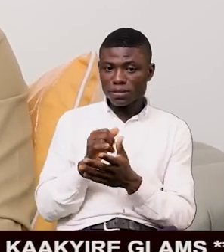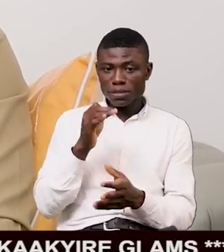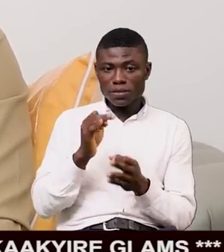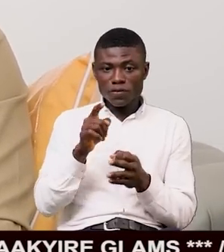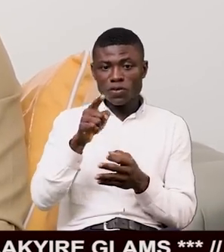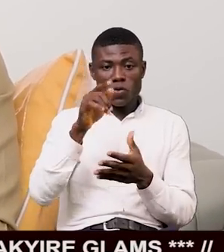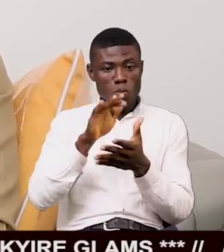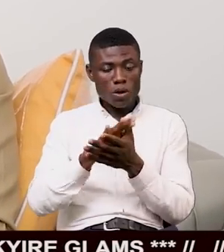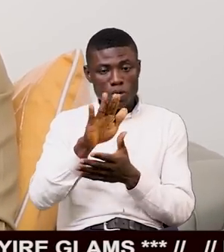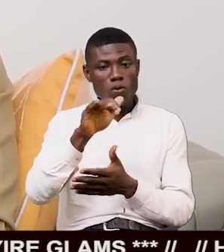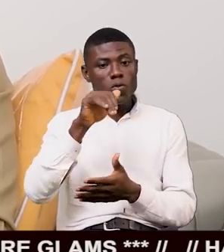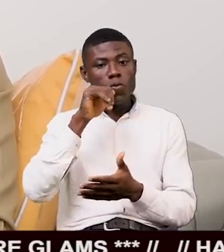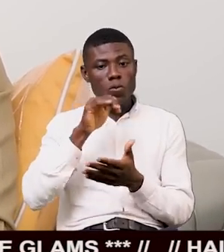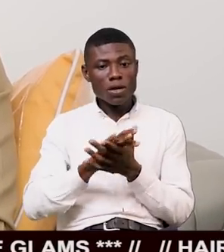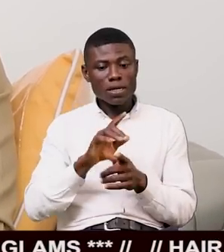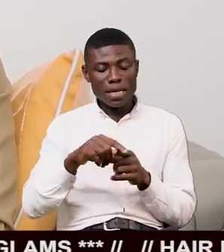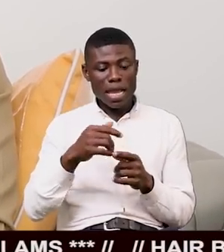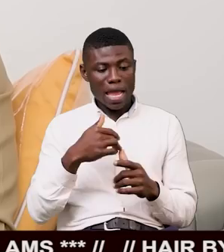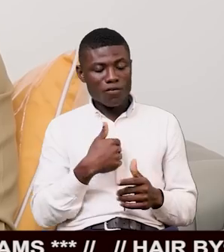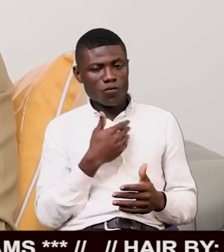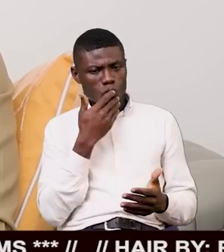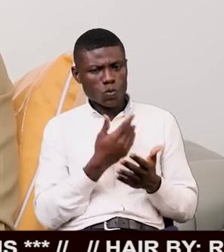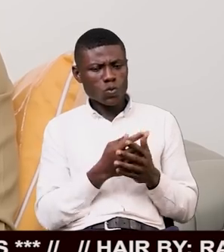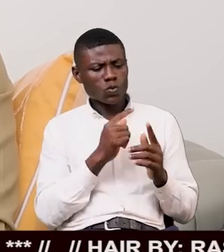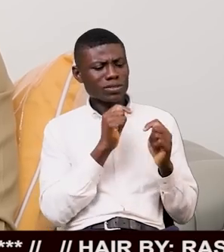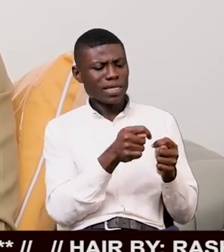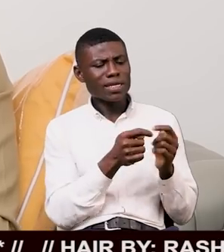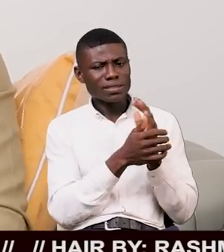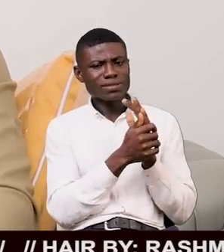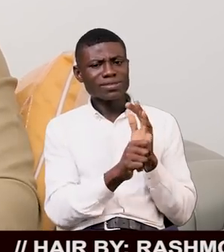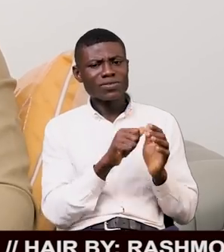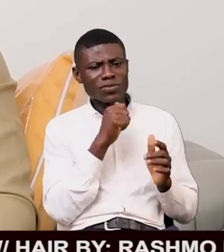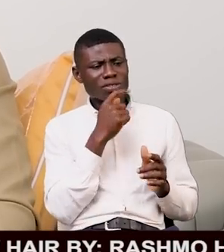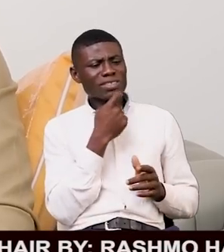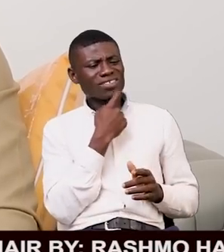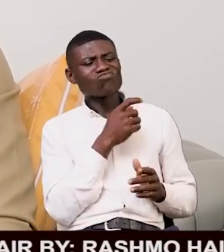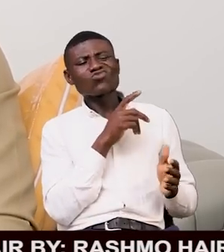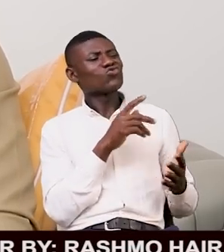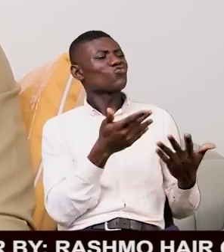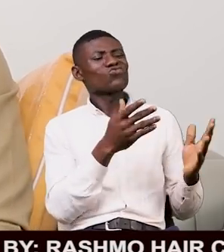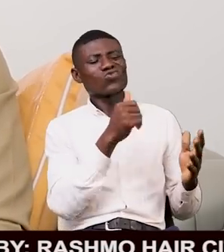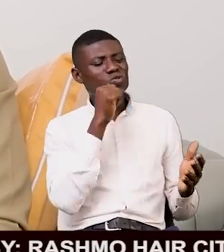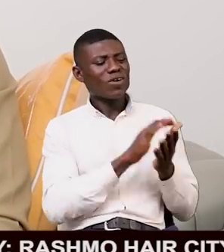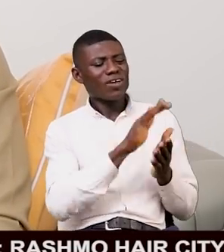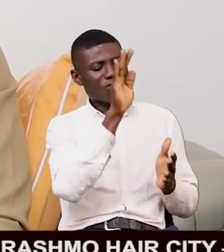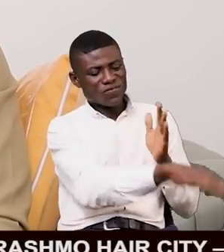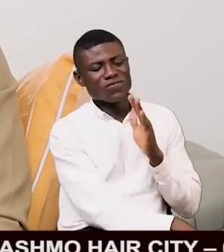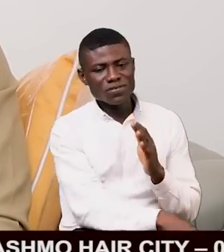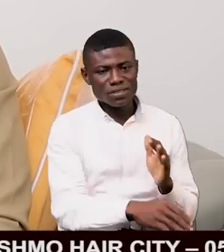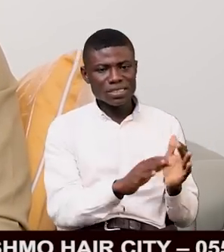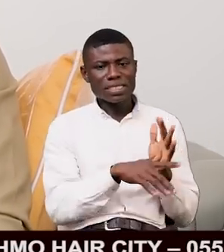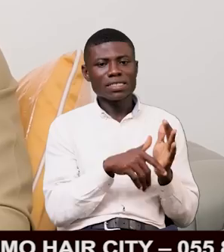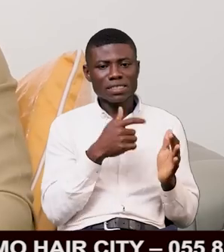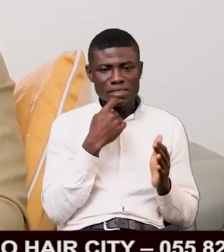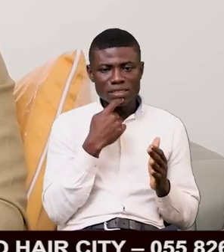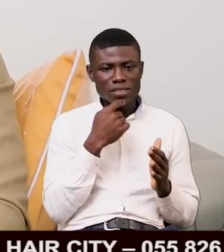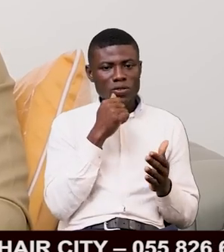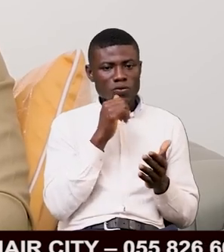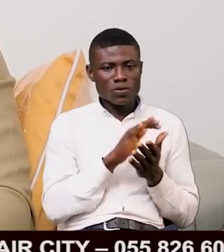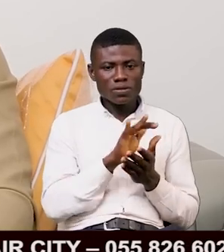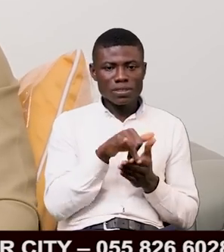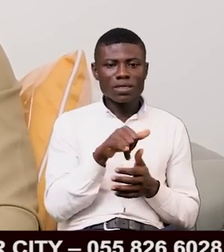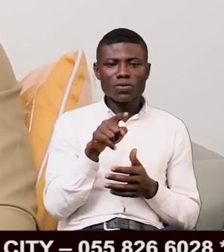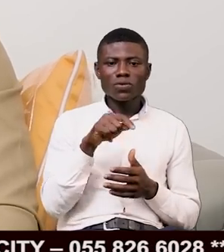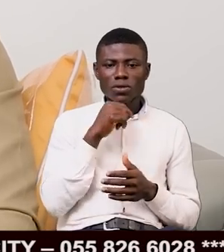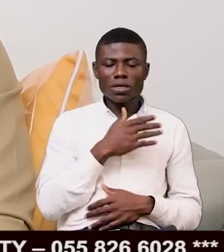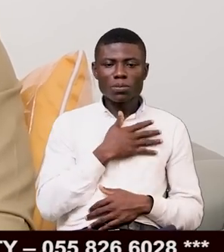se wa ware o yire na so o wa talent bia hwe na wa nku ni talent no ama no se bia talent e kura no no o